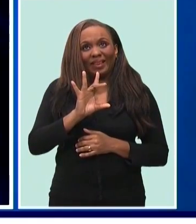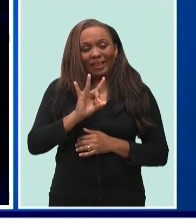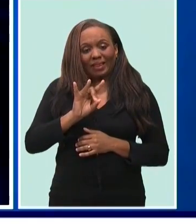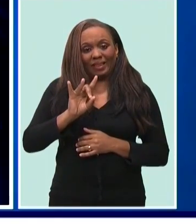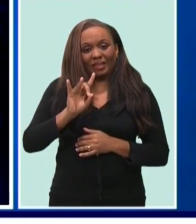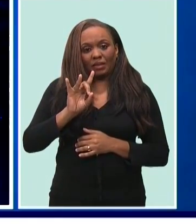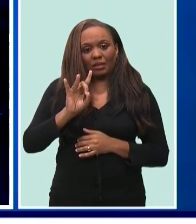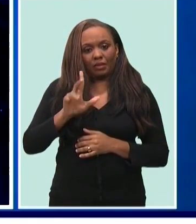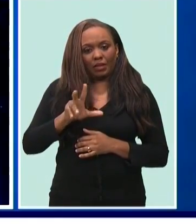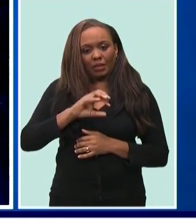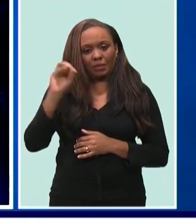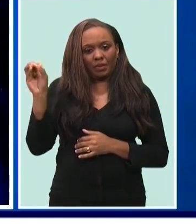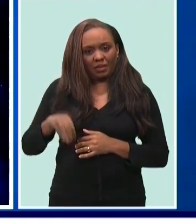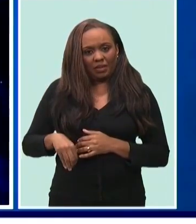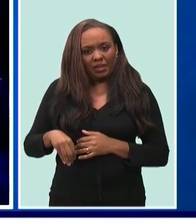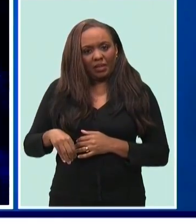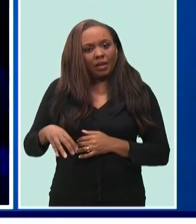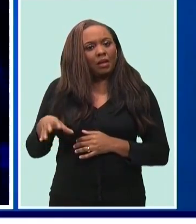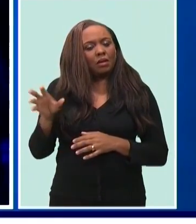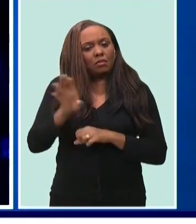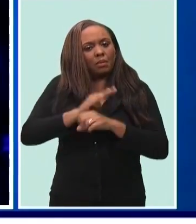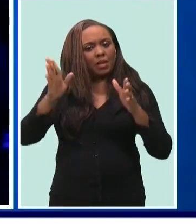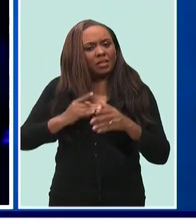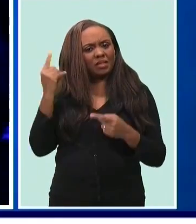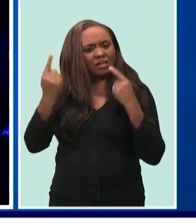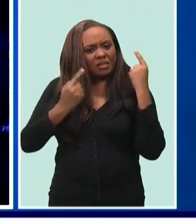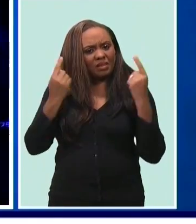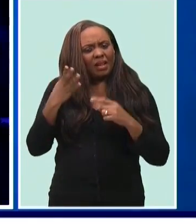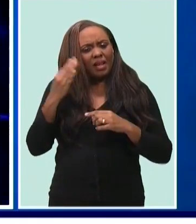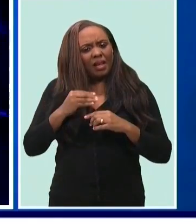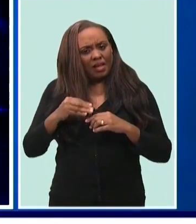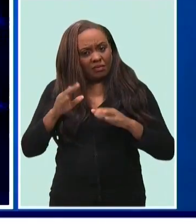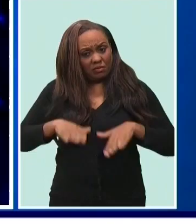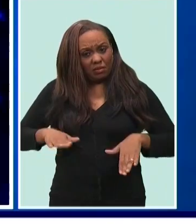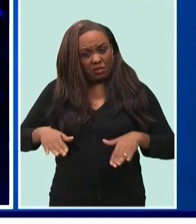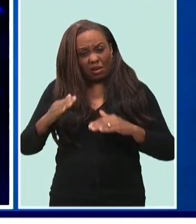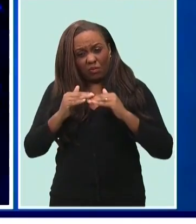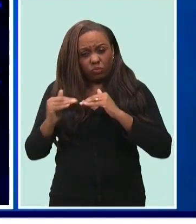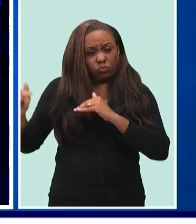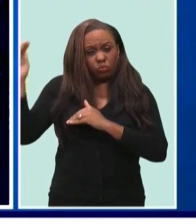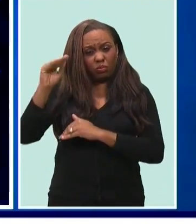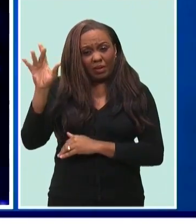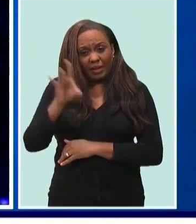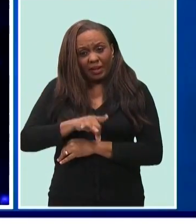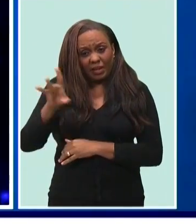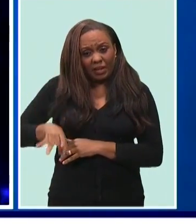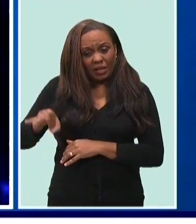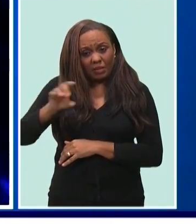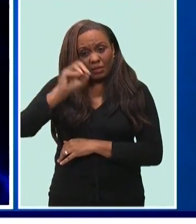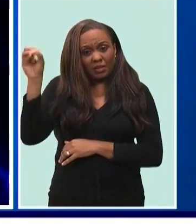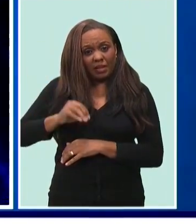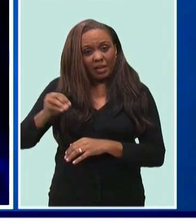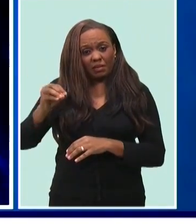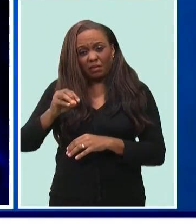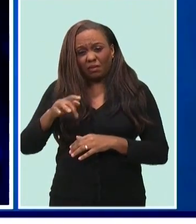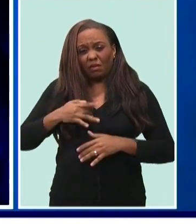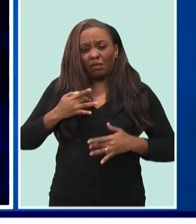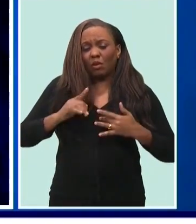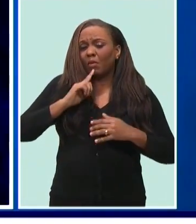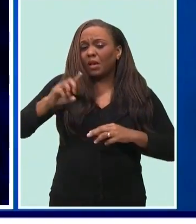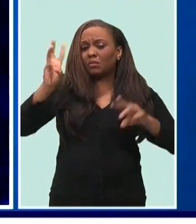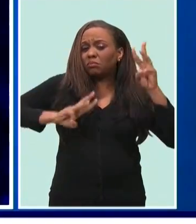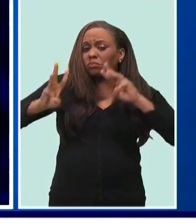of Barbadians are very concerned about obesity, and it's even higher in the case of children, as 88% feel